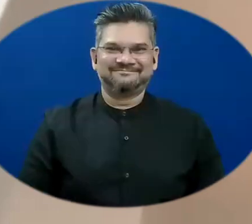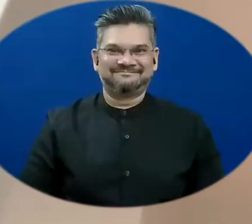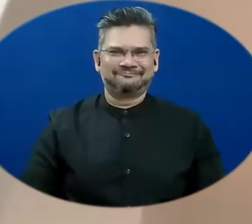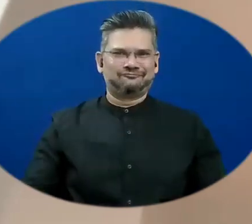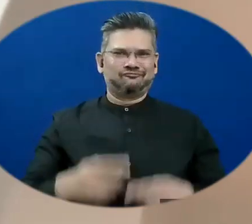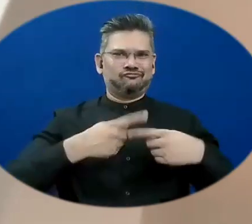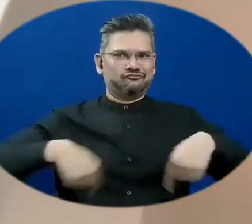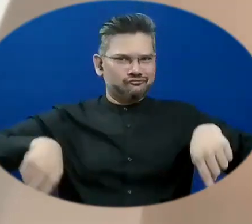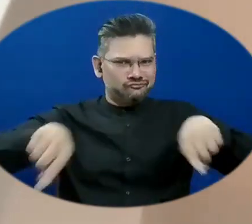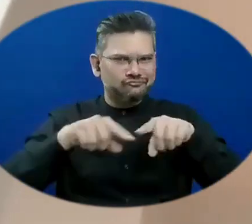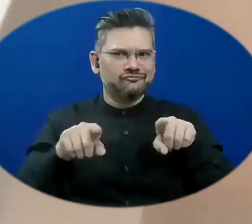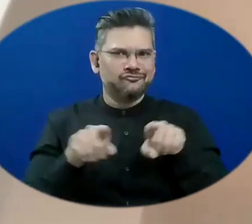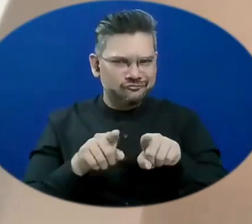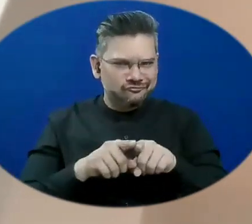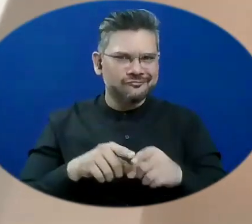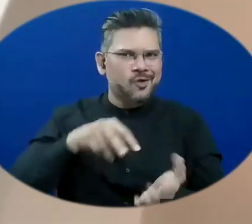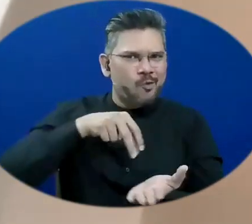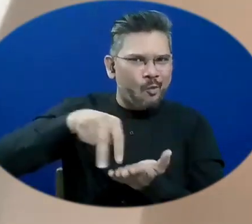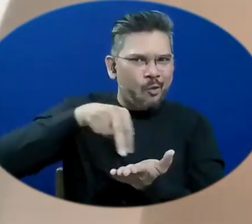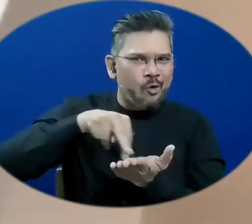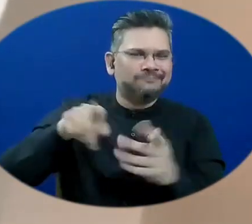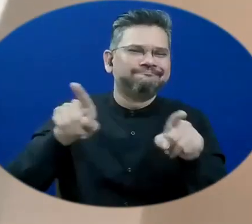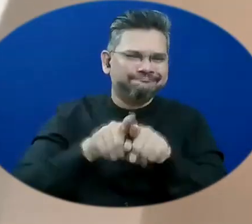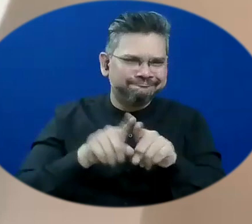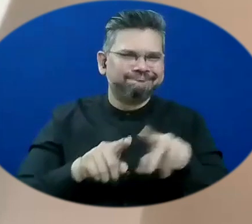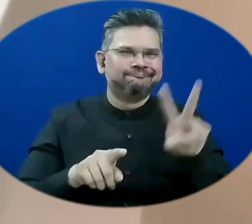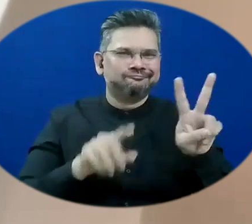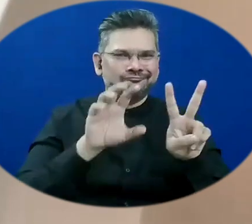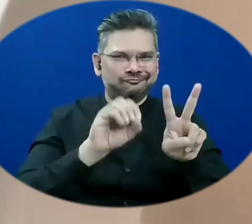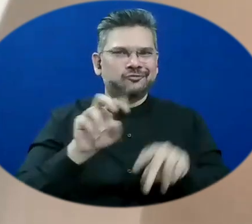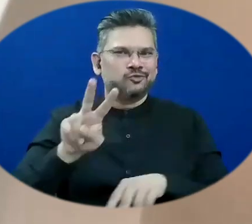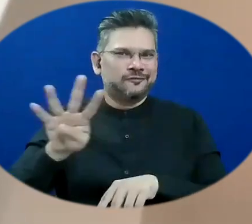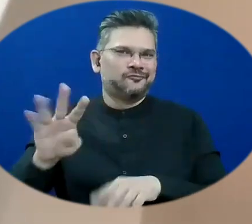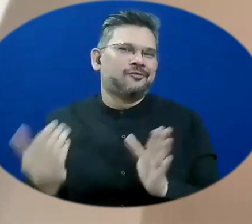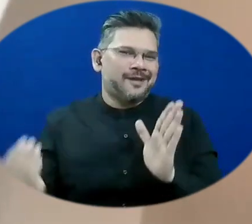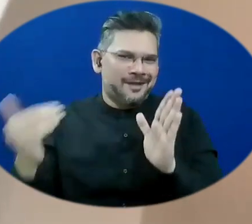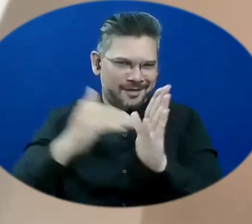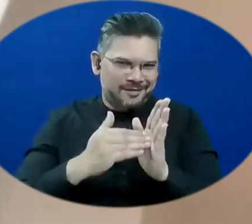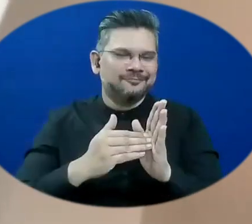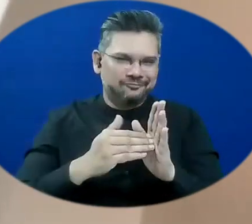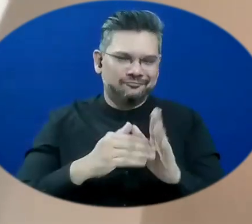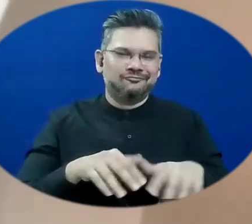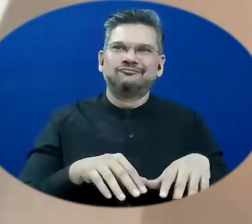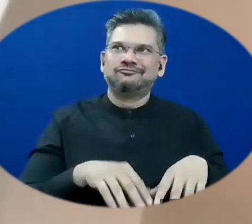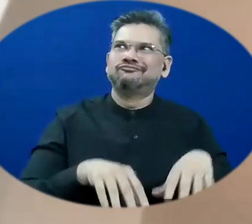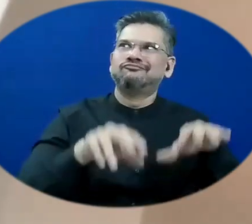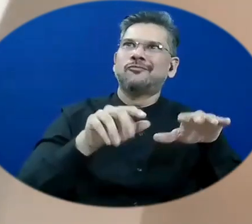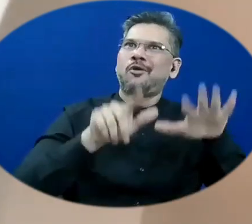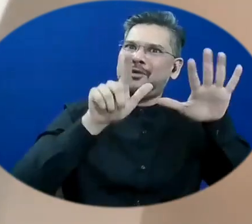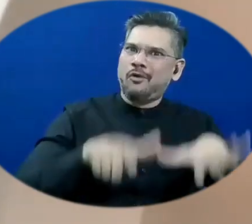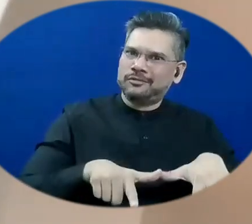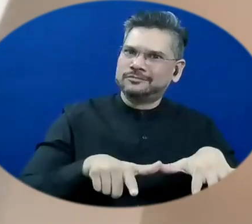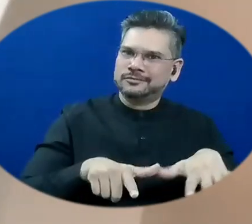next year in 2024. This is going to be from August 25th to September 1st. So we are going to literally walk towards